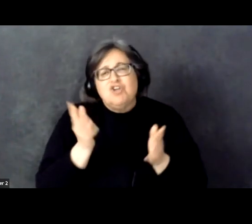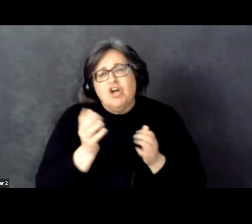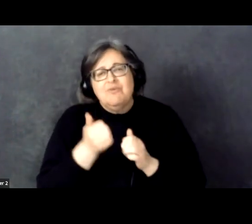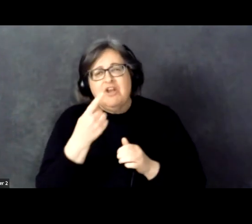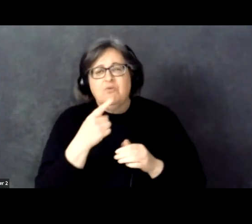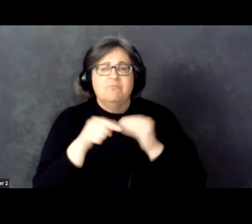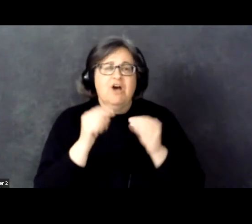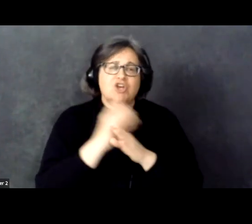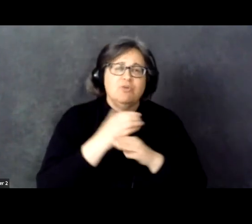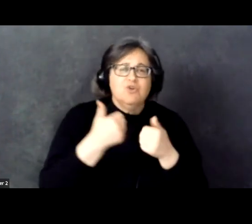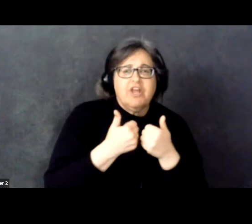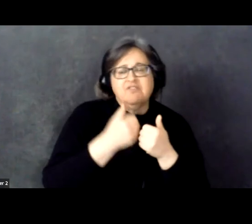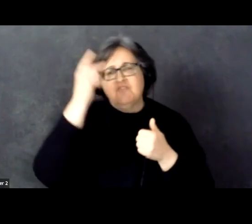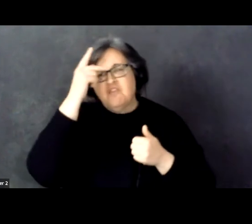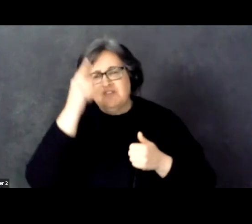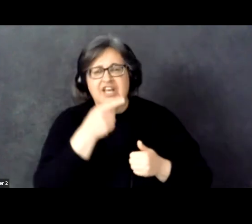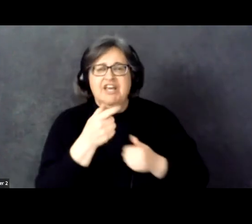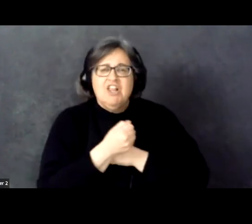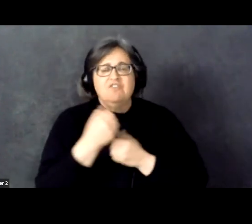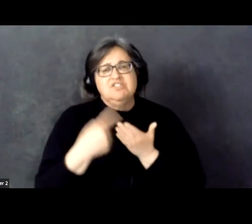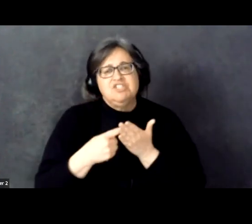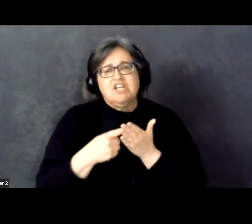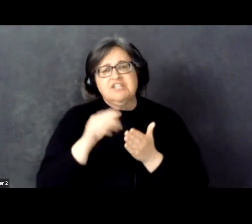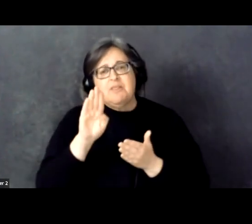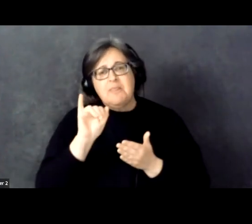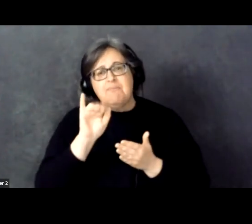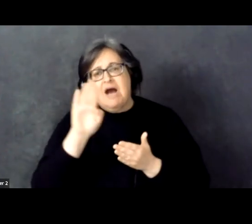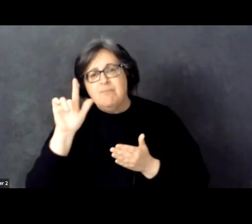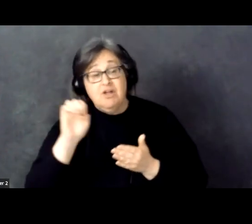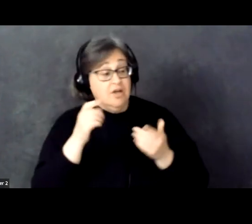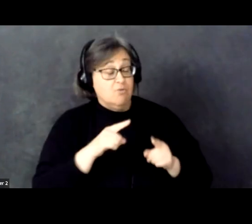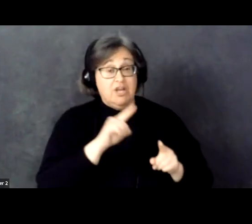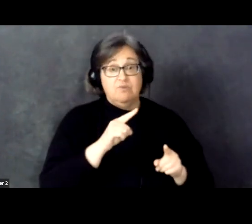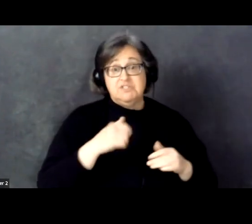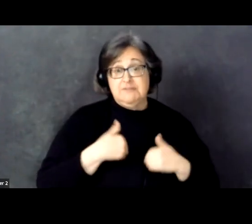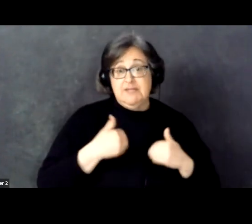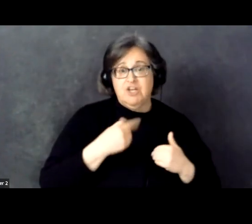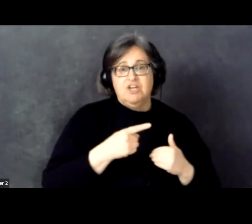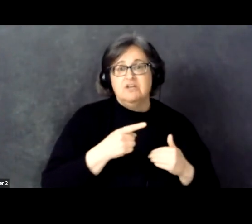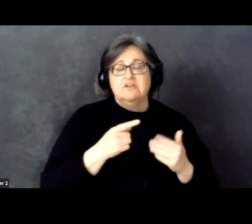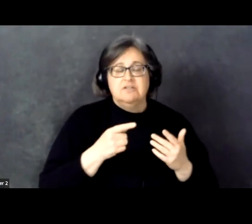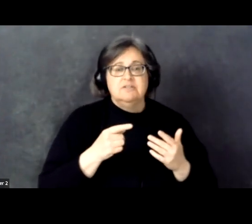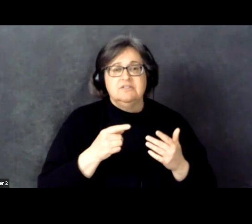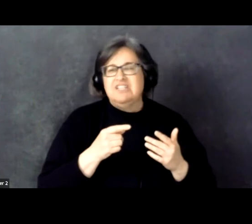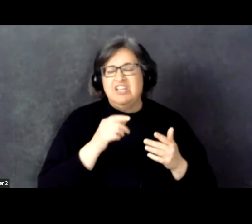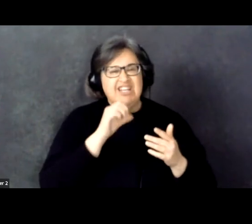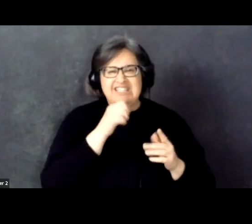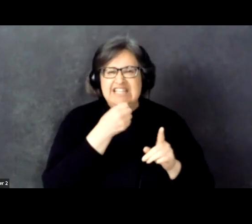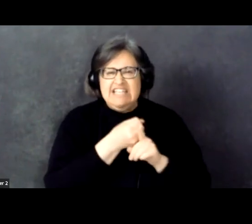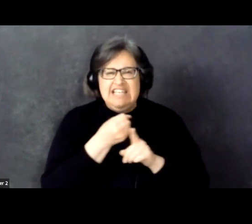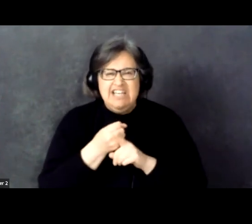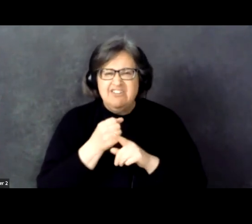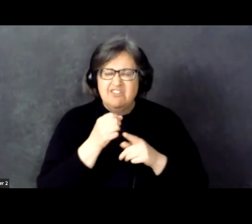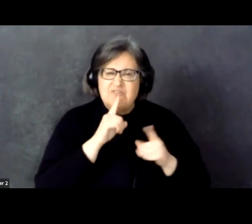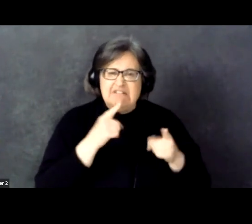philosophy, and he loved having discussions about the Bible. When Stefan was a toddler, he began to miss milestones.